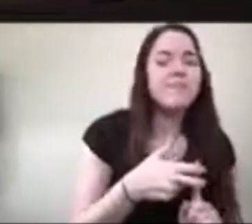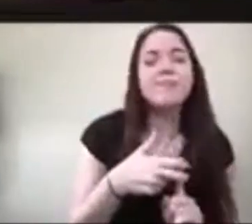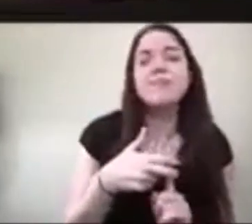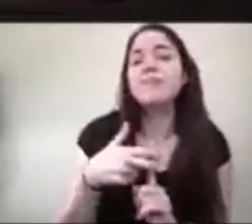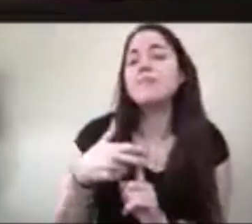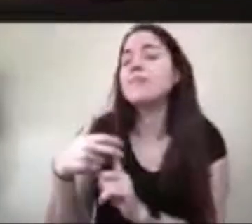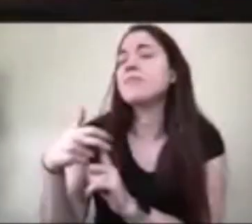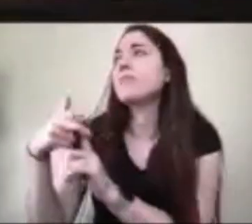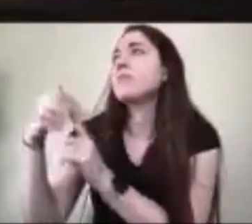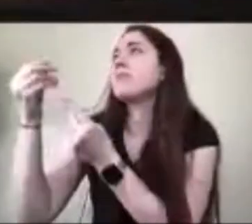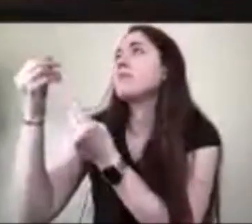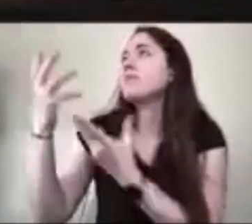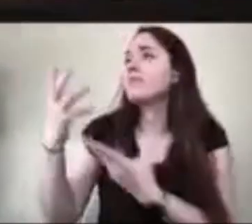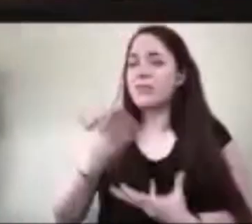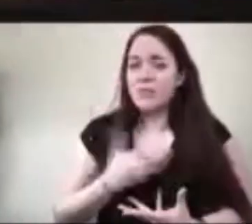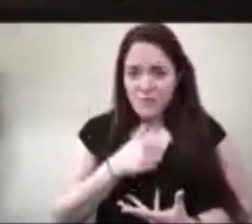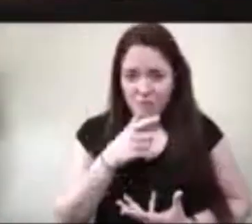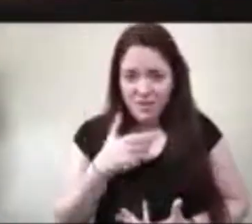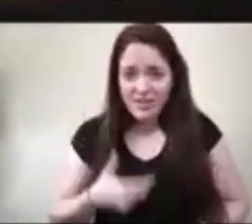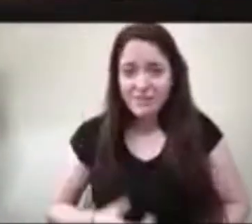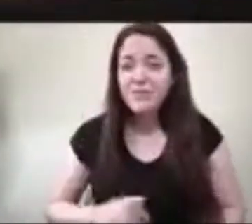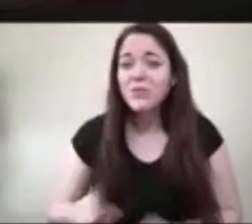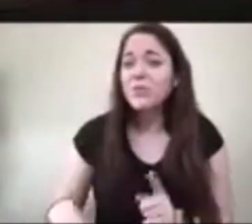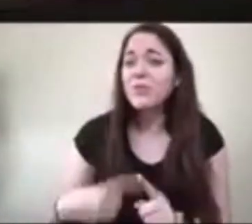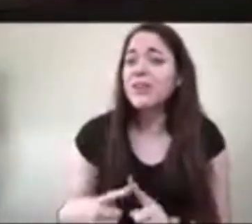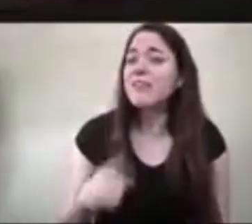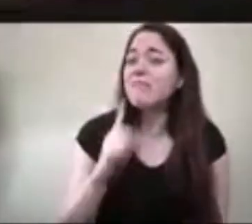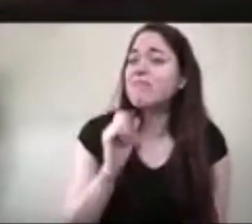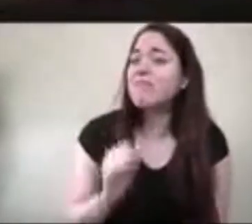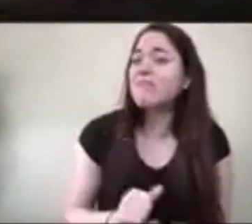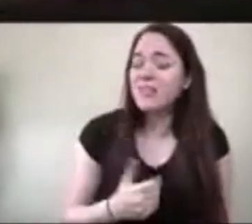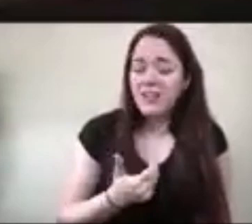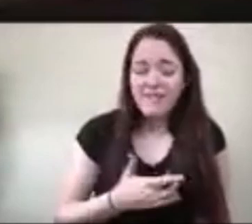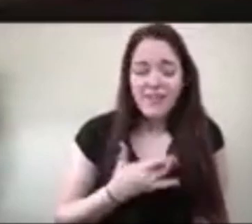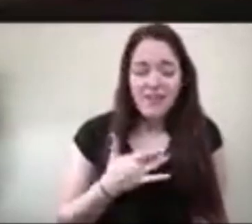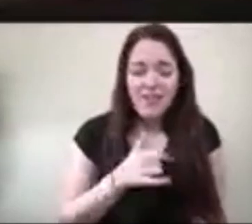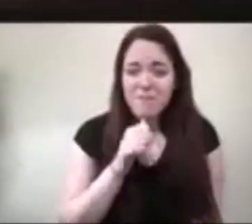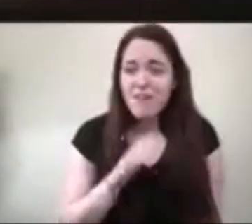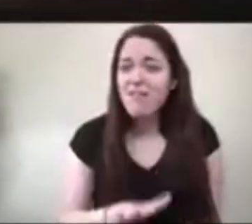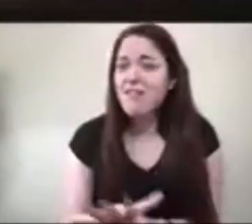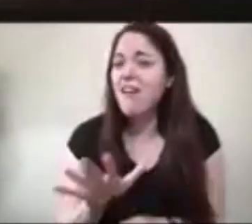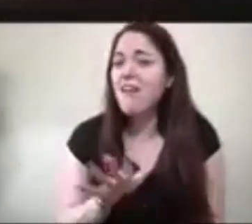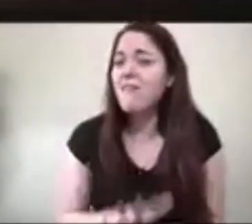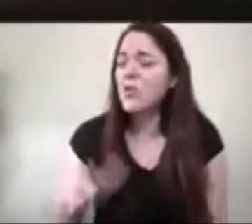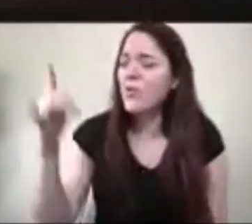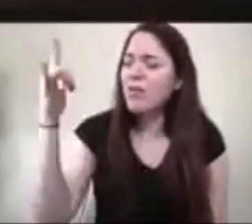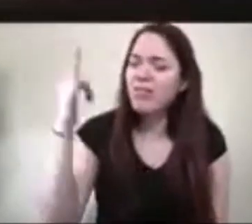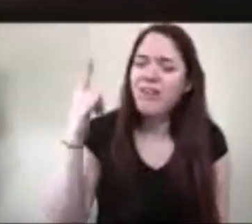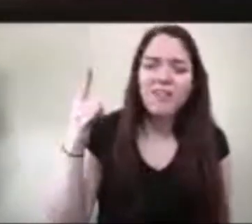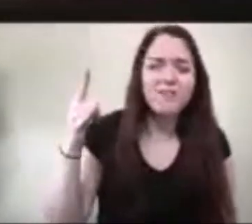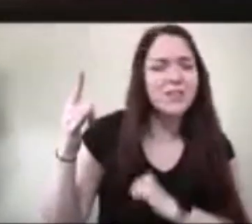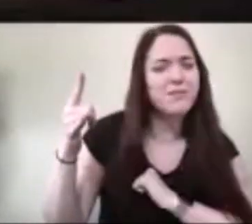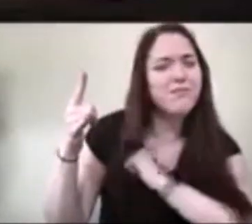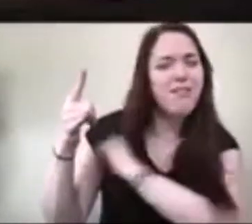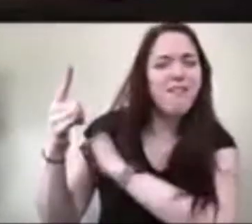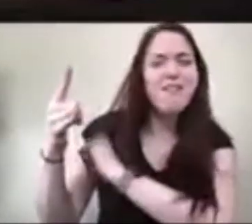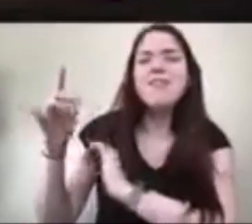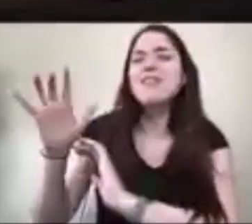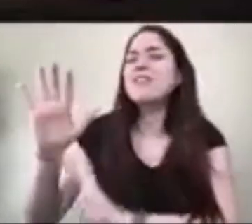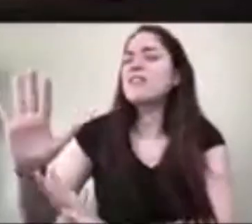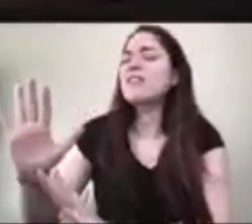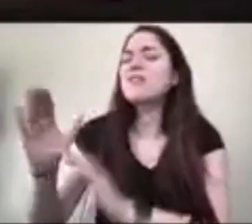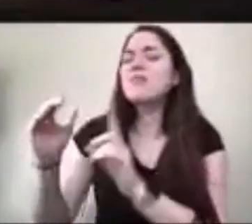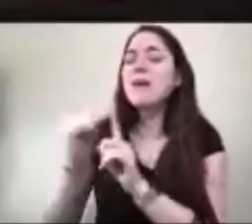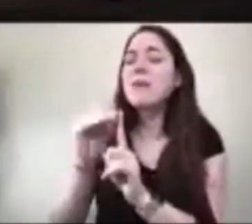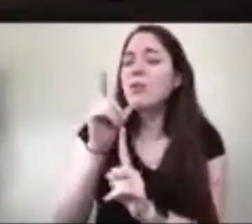When I can't receive your love, afraid I'll never be enough. Remind me who I am.